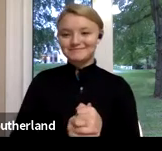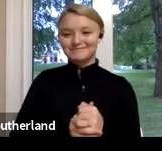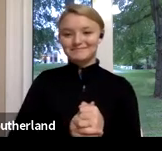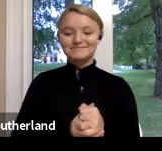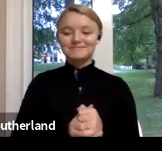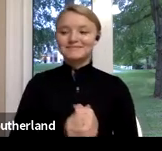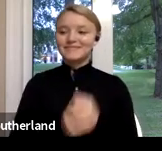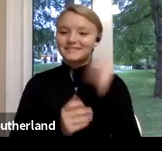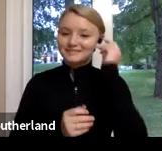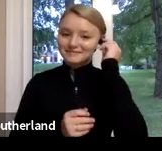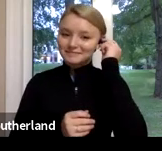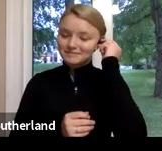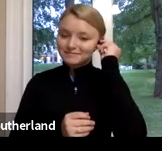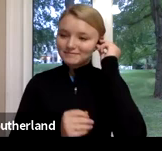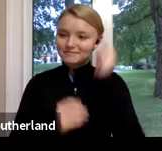match up. So,